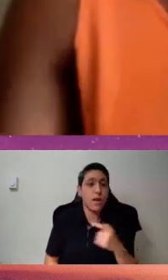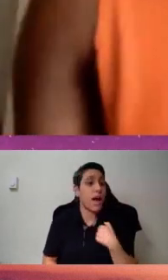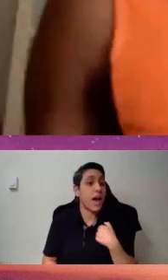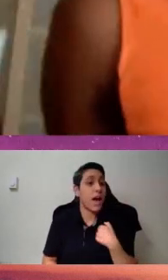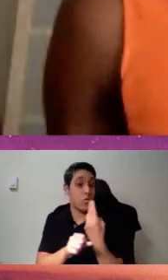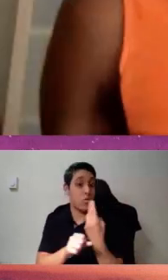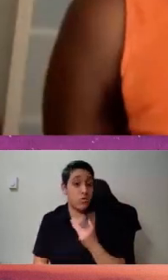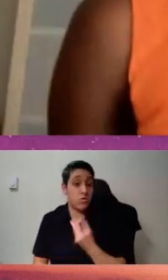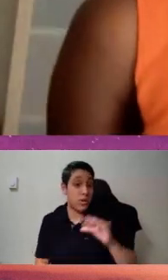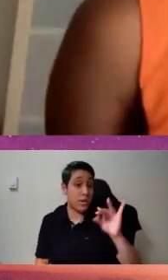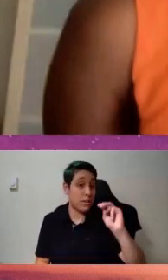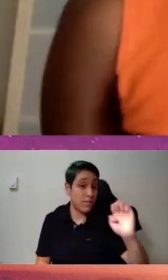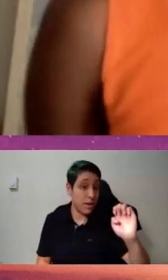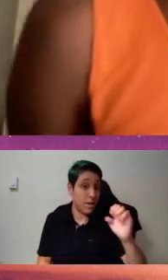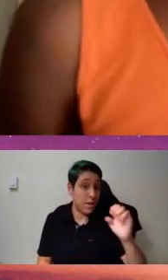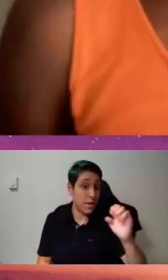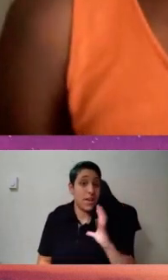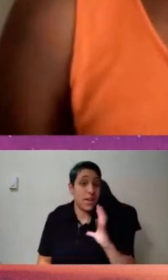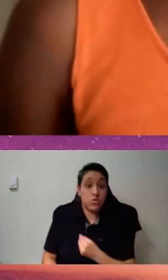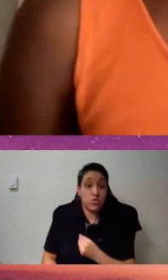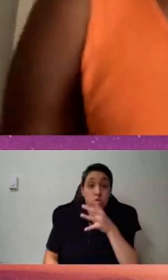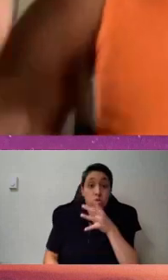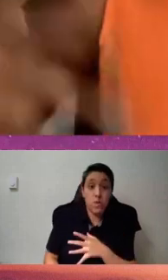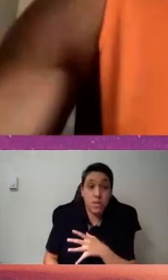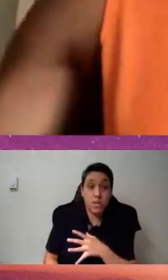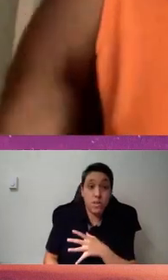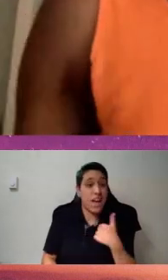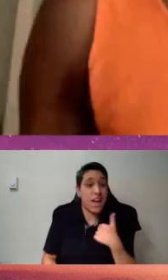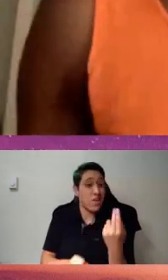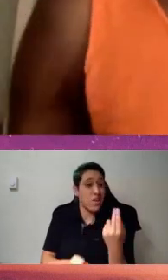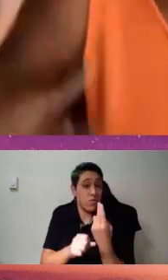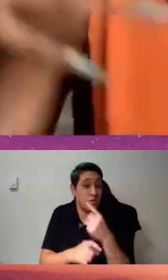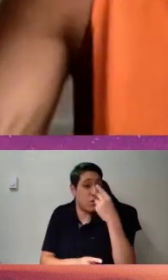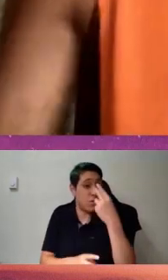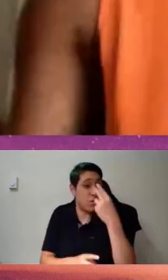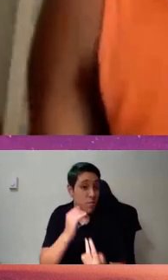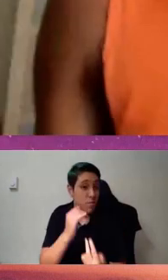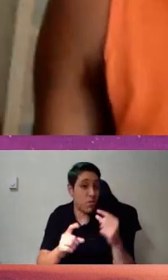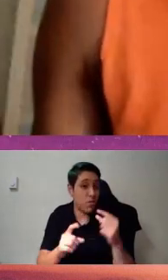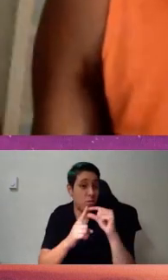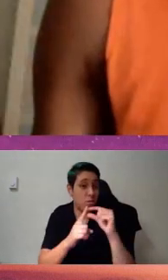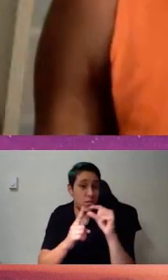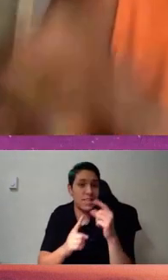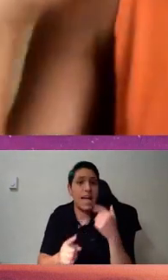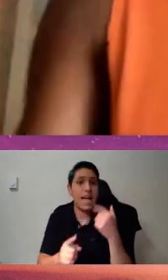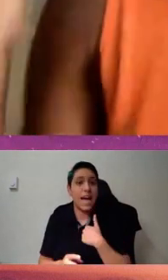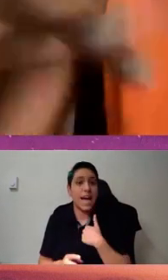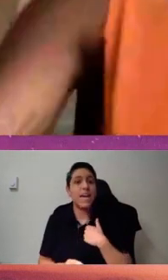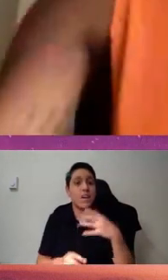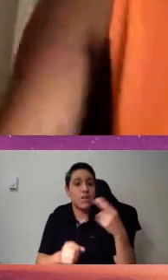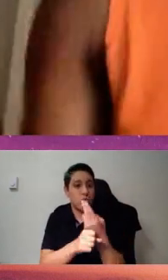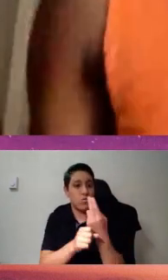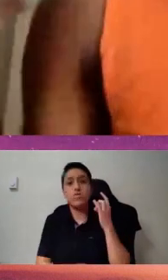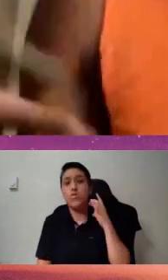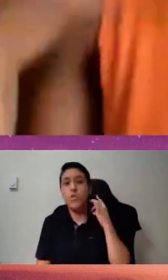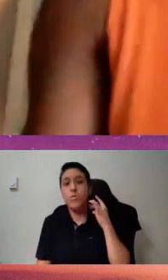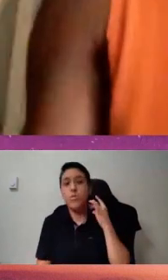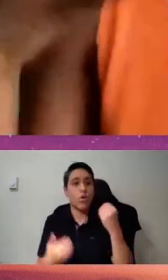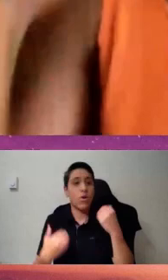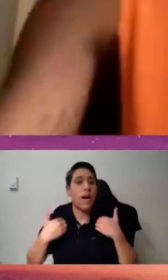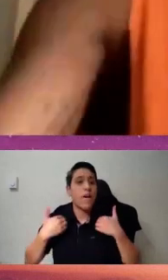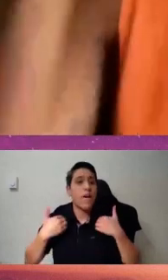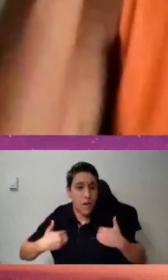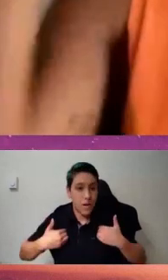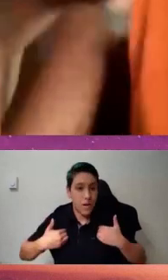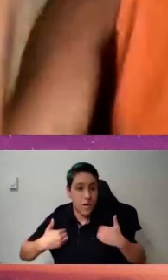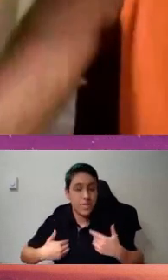woman interchangeably all the time. I take hormones so that I have breasts, so I can appear whatever a way so you can,